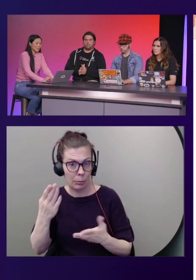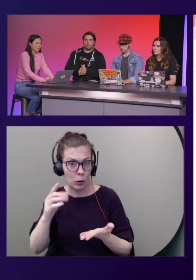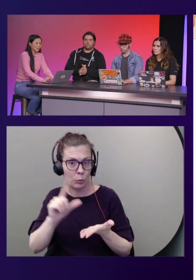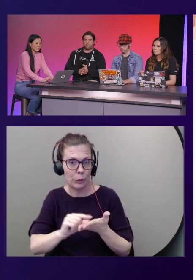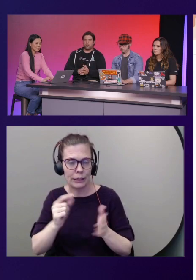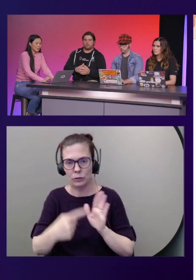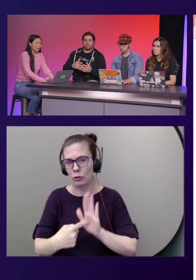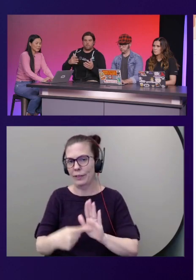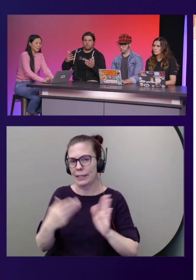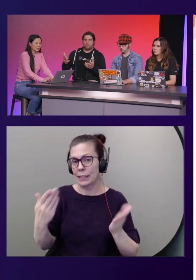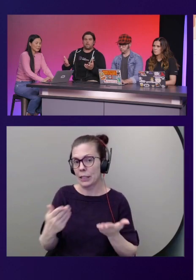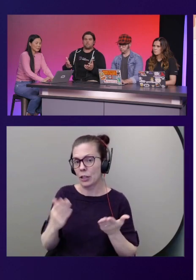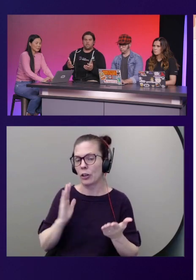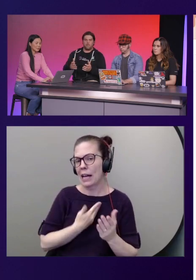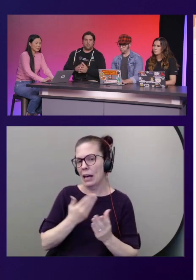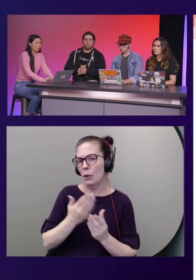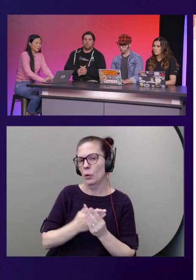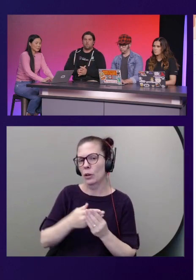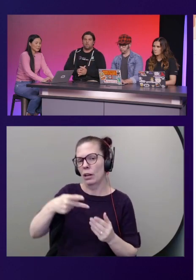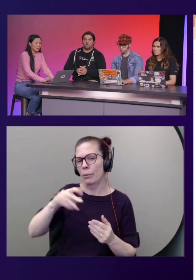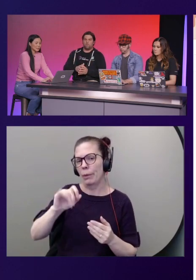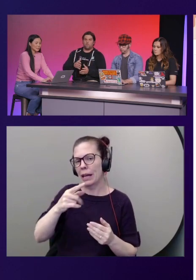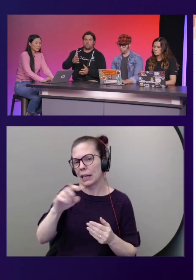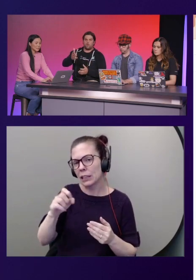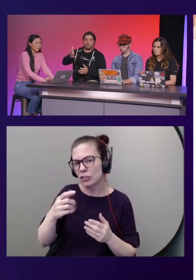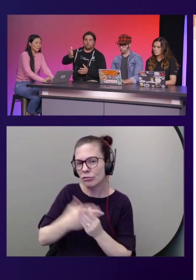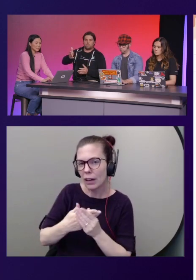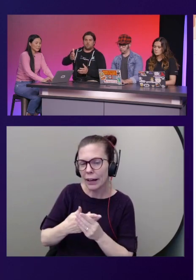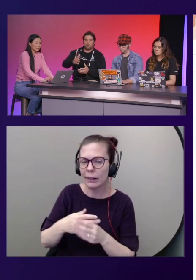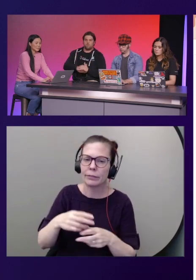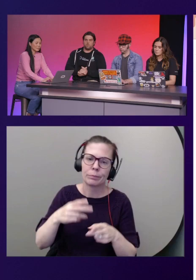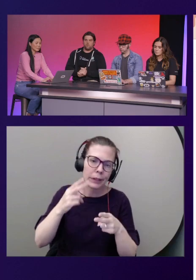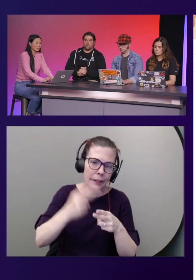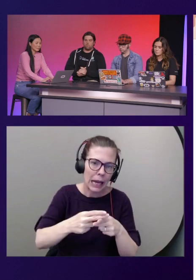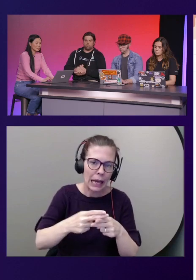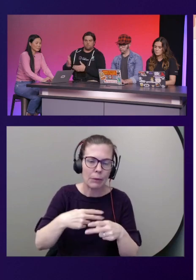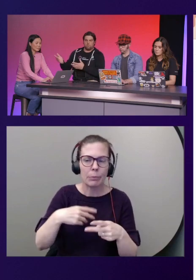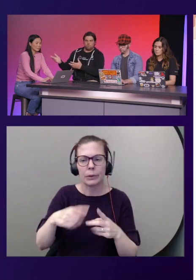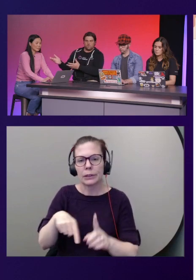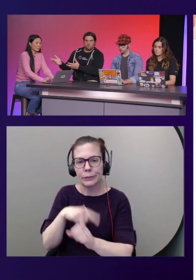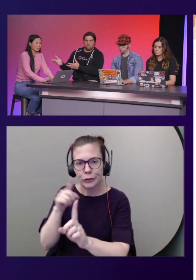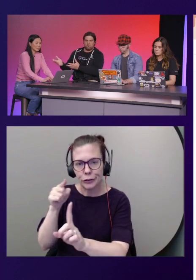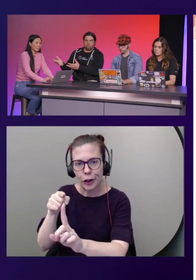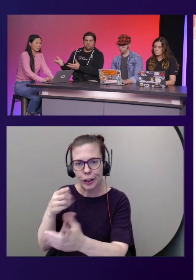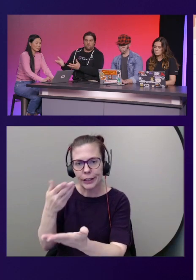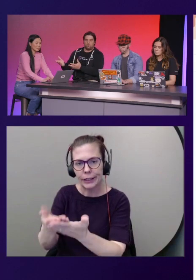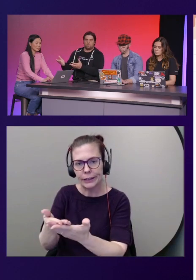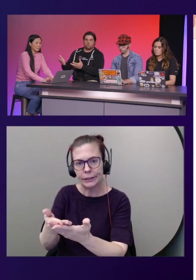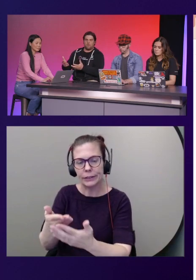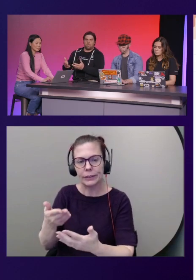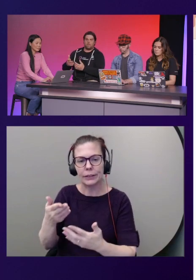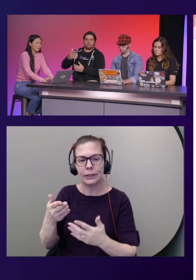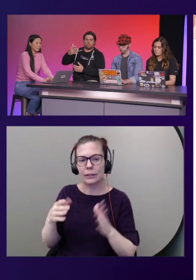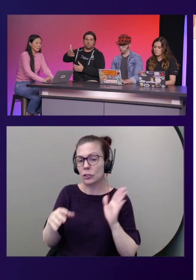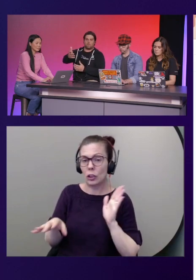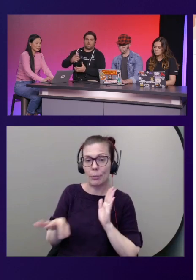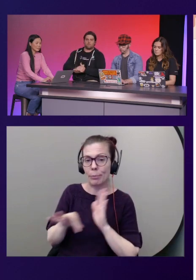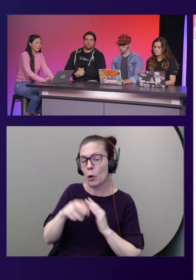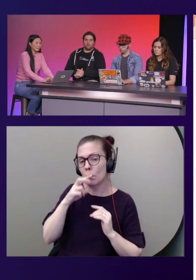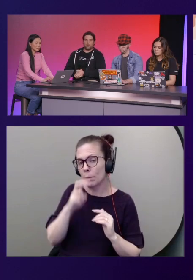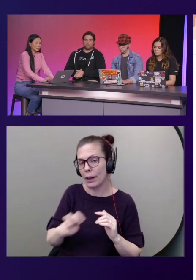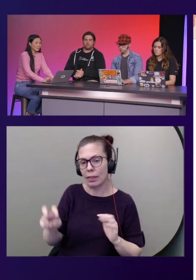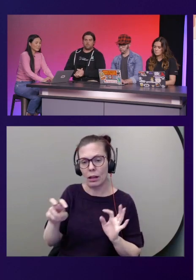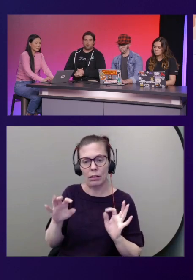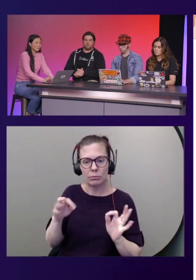here in our package file. Stuff like the package name, the target. So Siri chose Python, and so you can kind